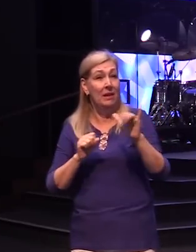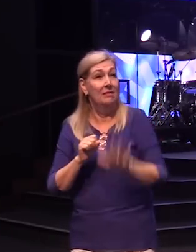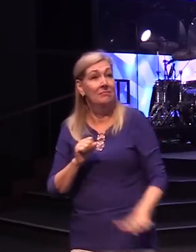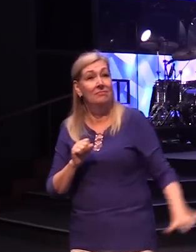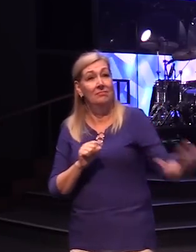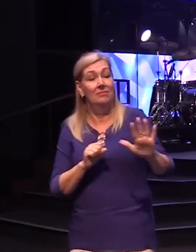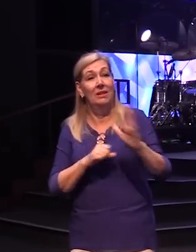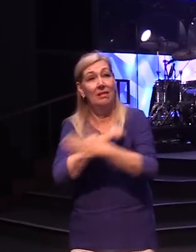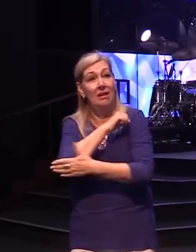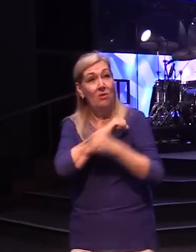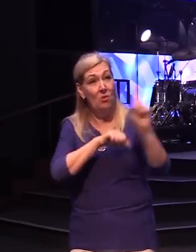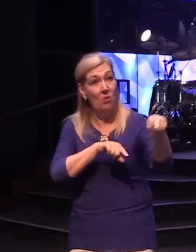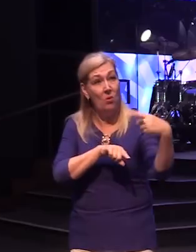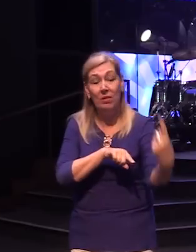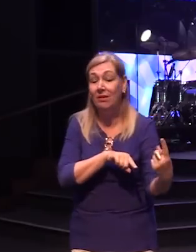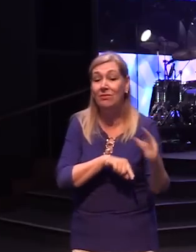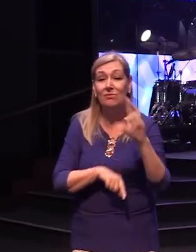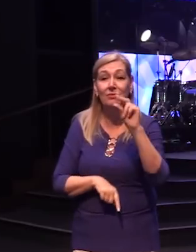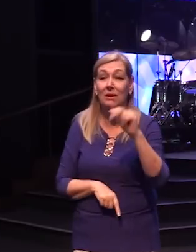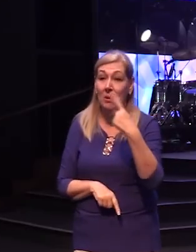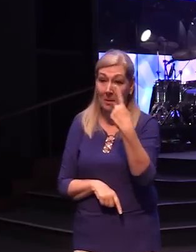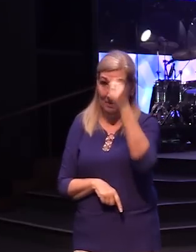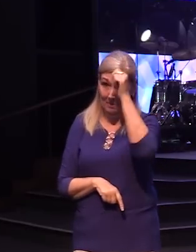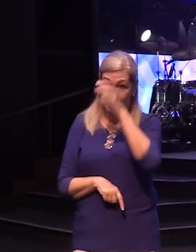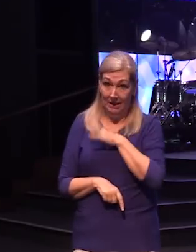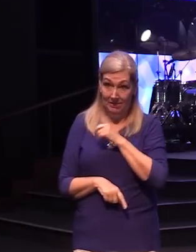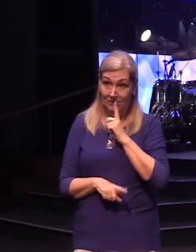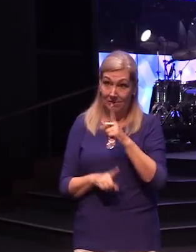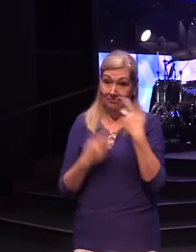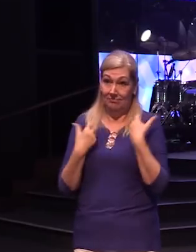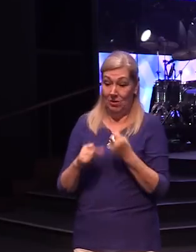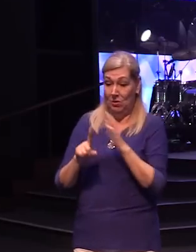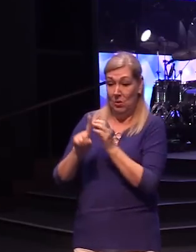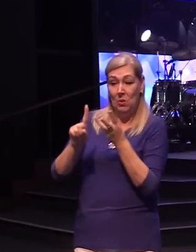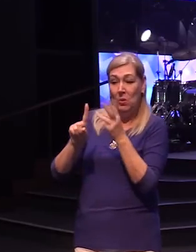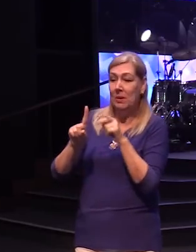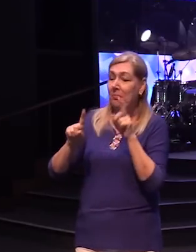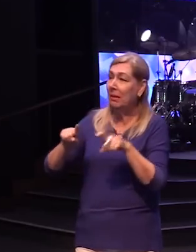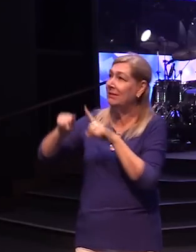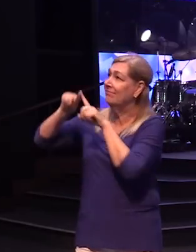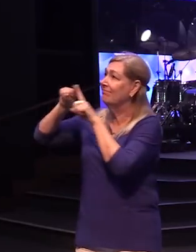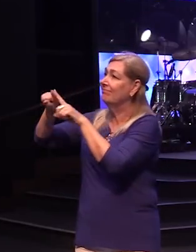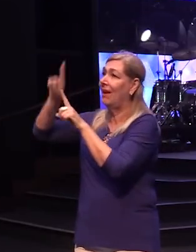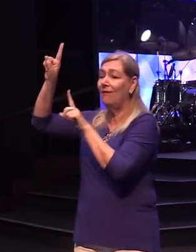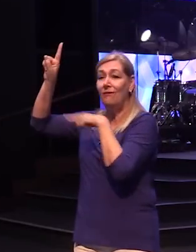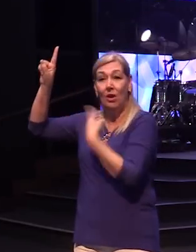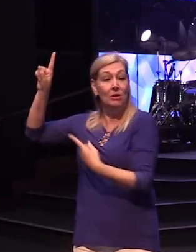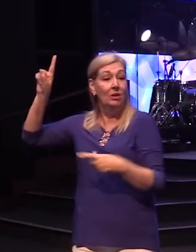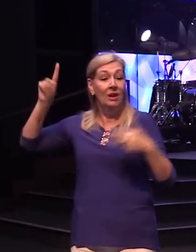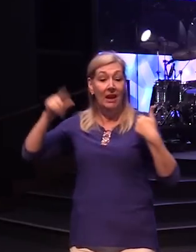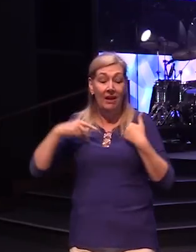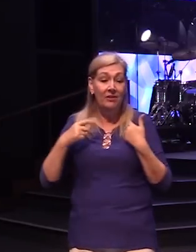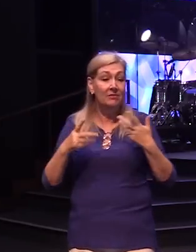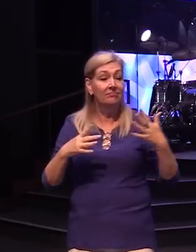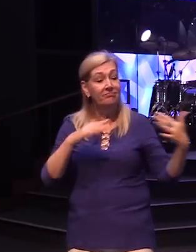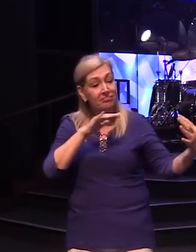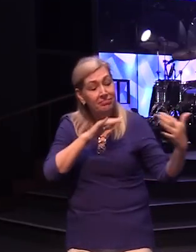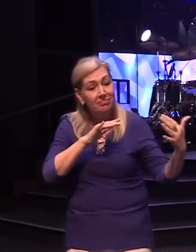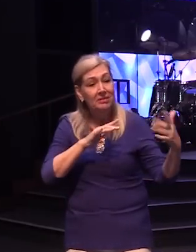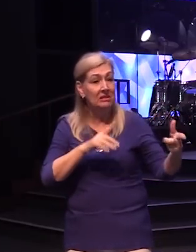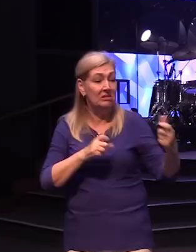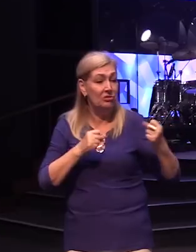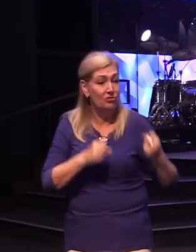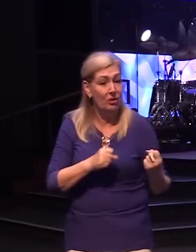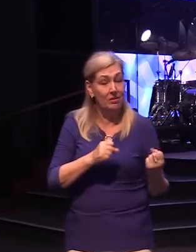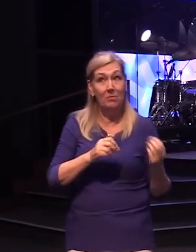host. A mighty man is not delivered by such strength. A horse or a tank or a battleship